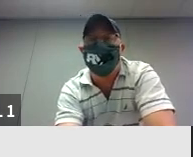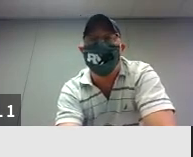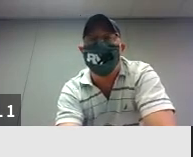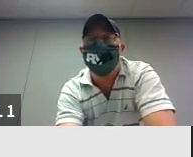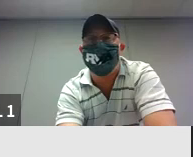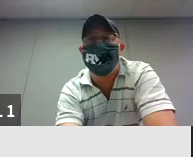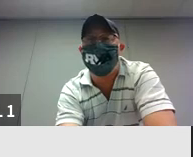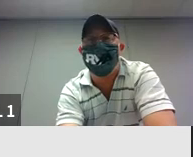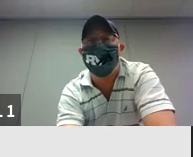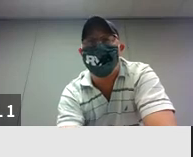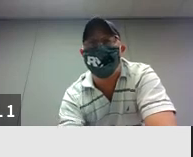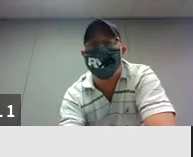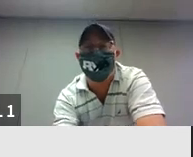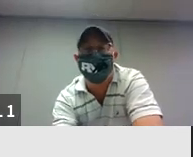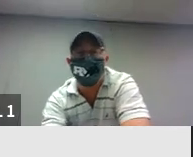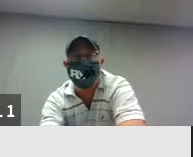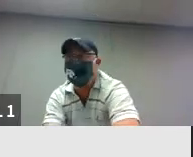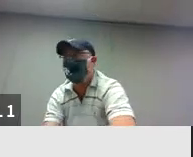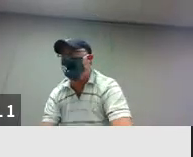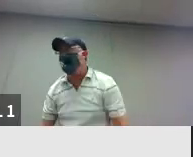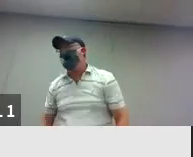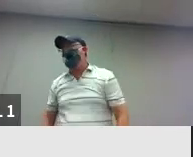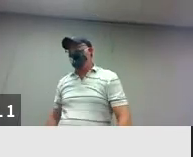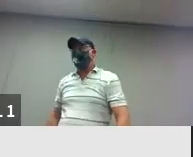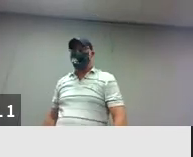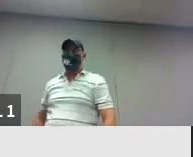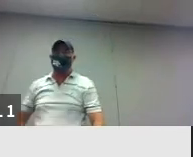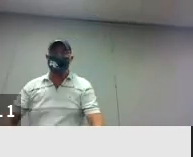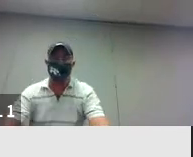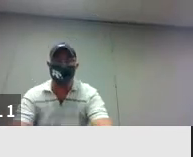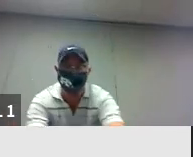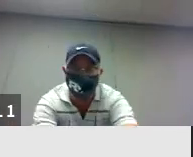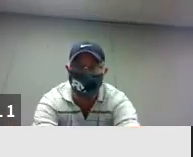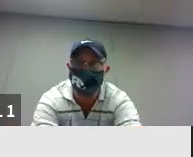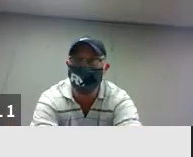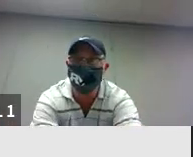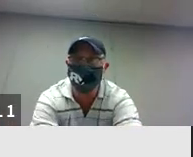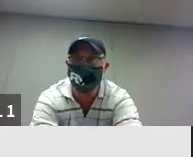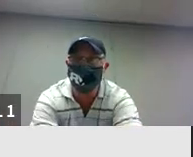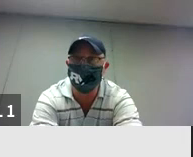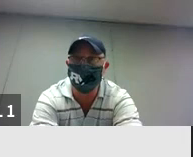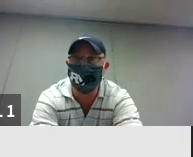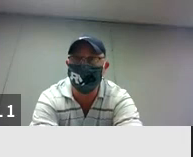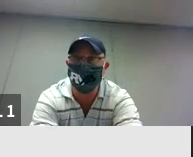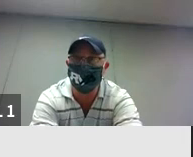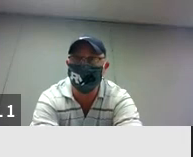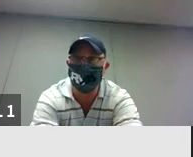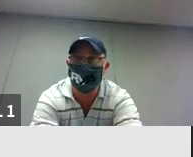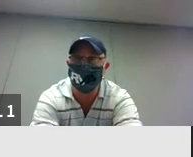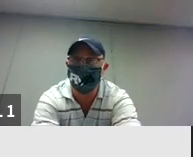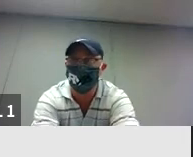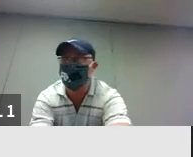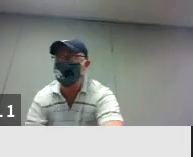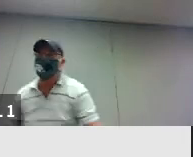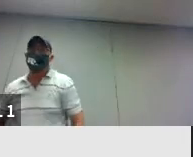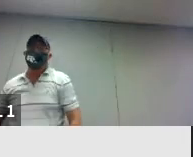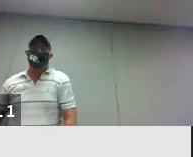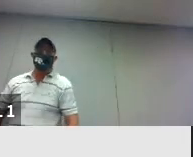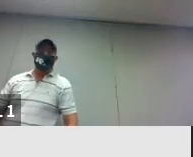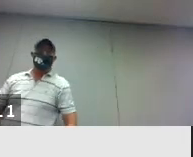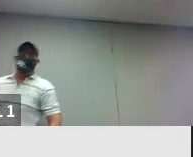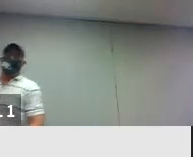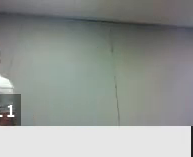Good morning. Yeah. All right, this is the view you had before. Let's go full screen. Now I'm gonna get out of your way.